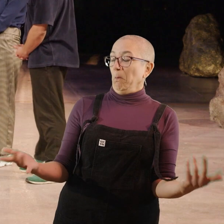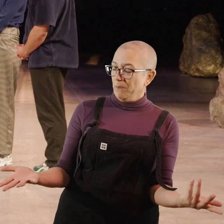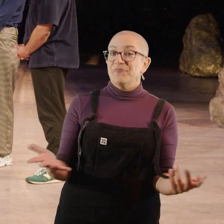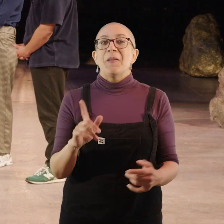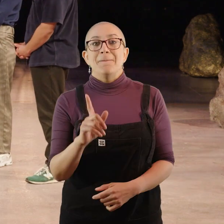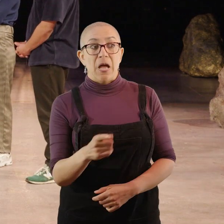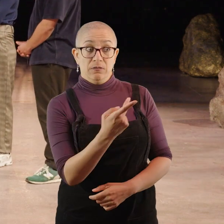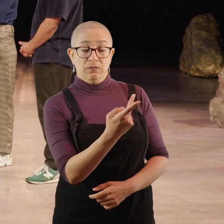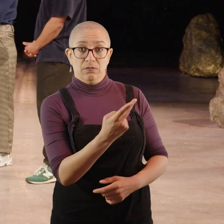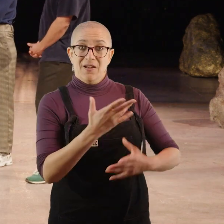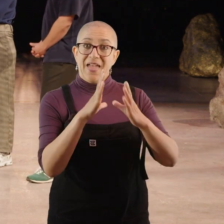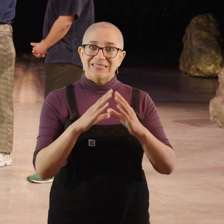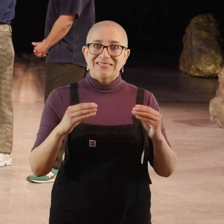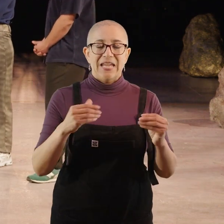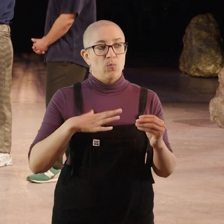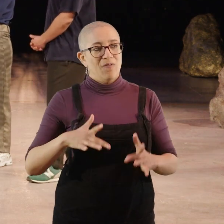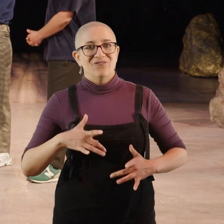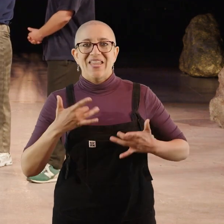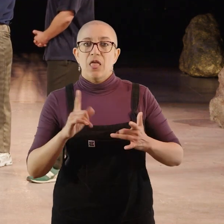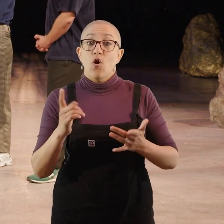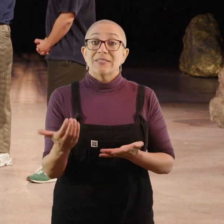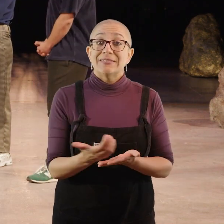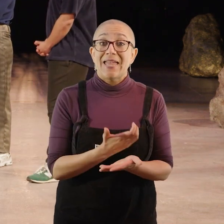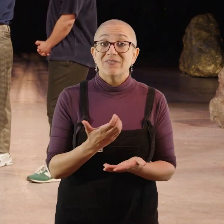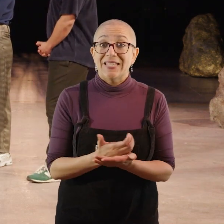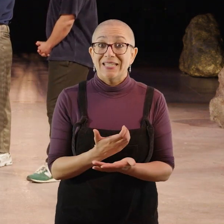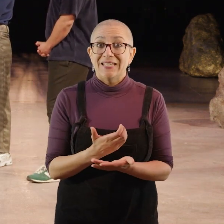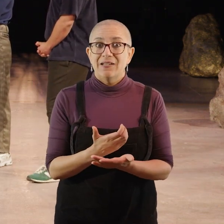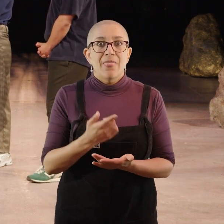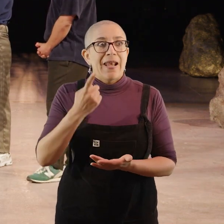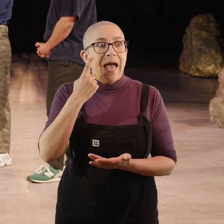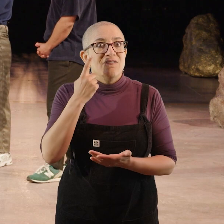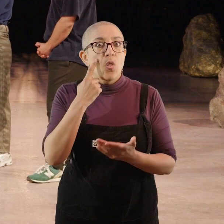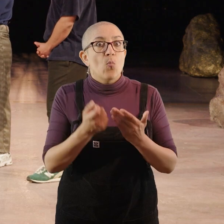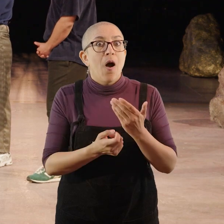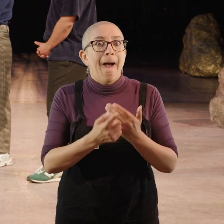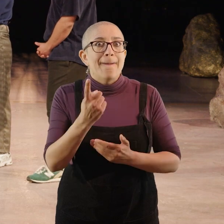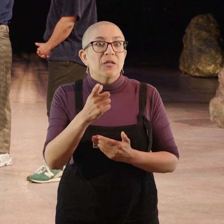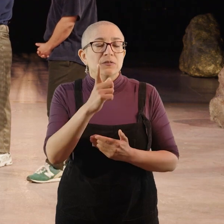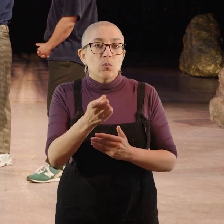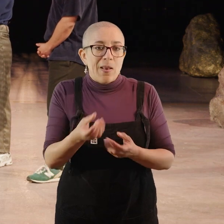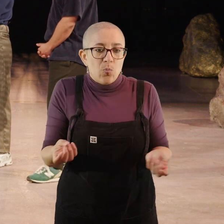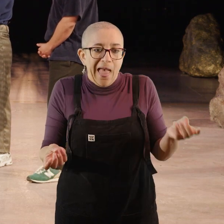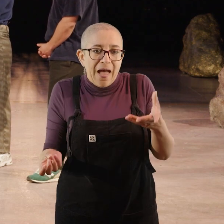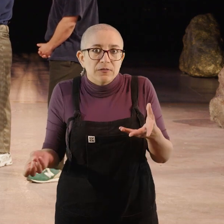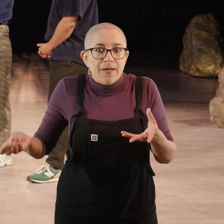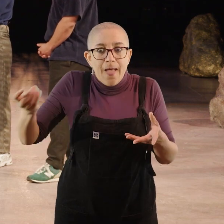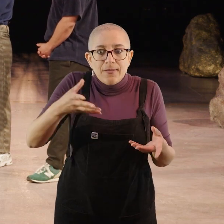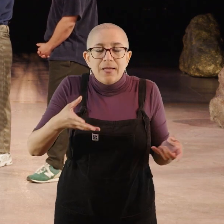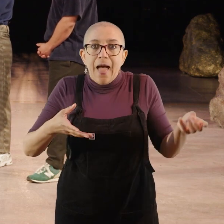that scene with that feeling of safety, and then let's look at what happens when we pile on all of